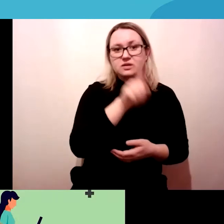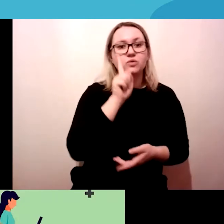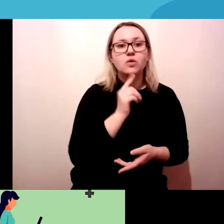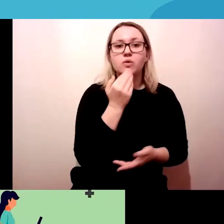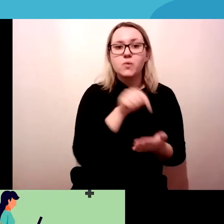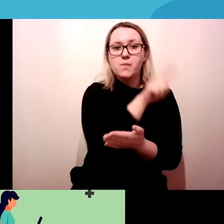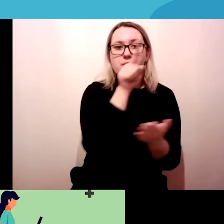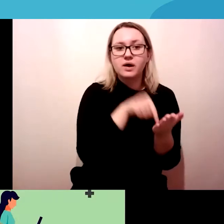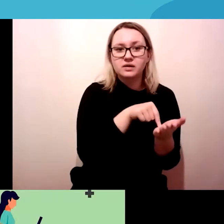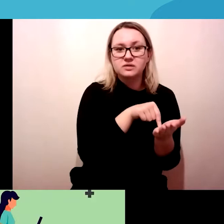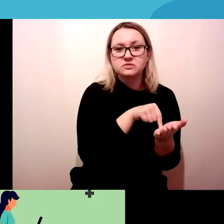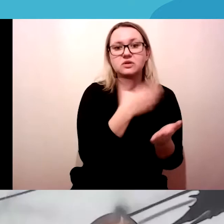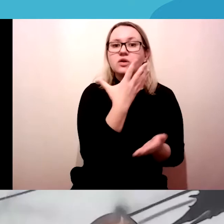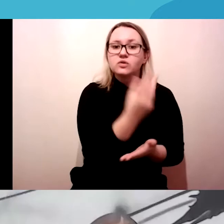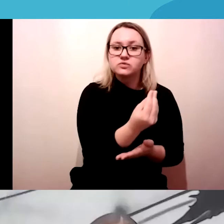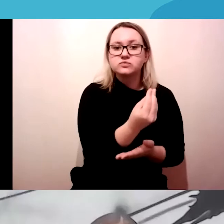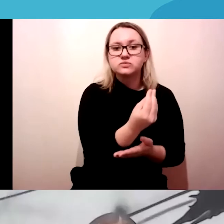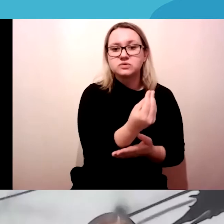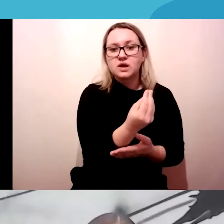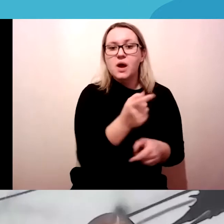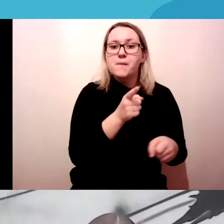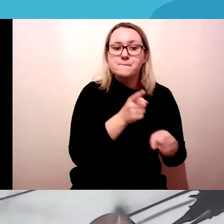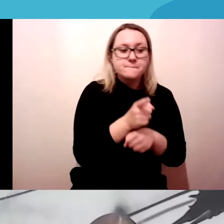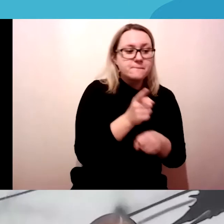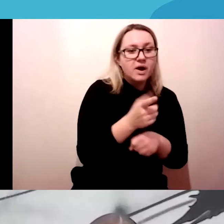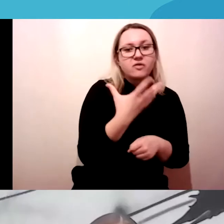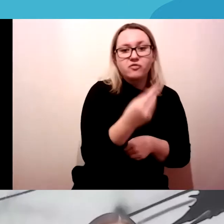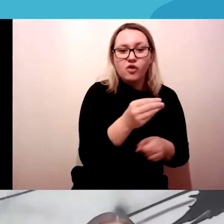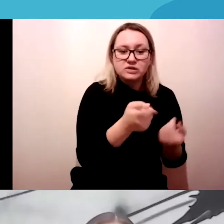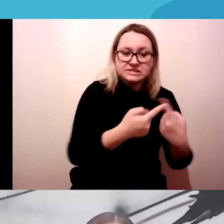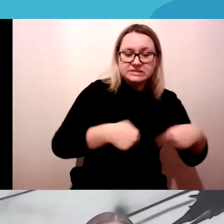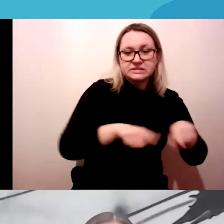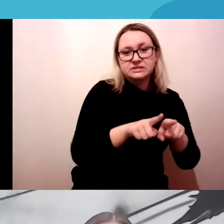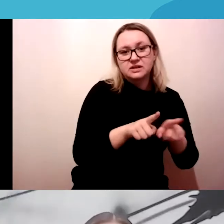Jurgita, Smiltė, I have a question to you.